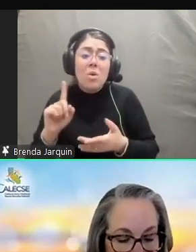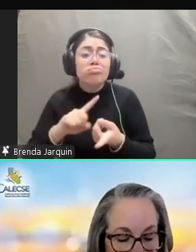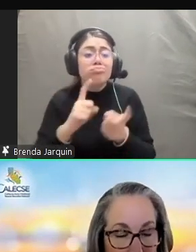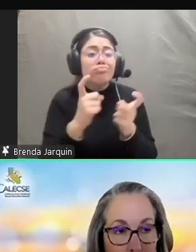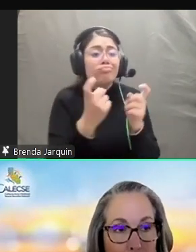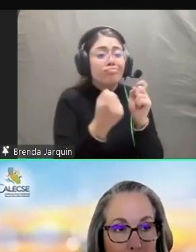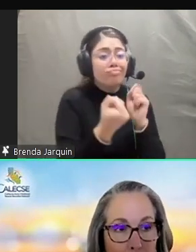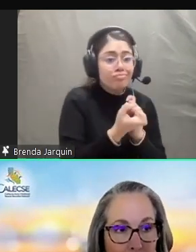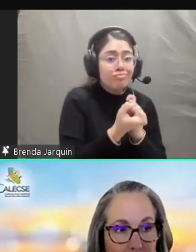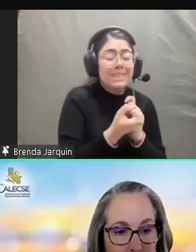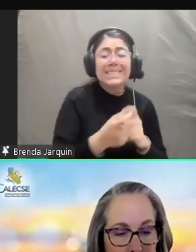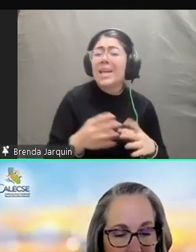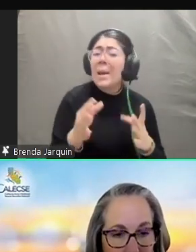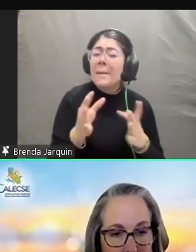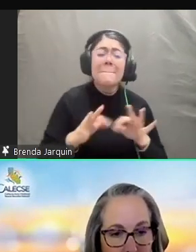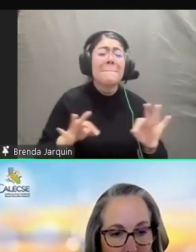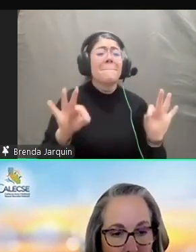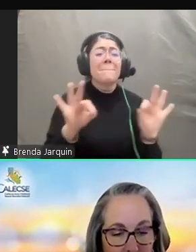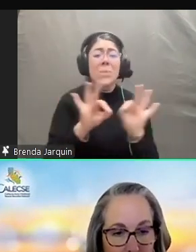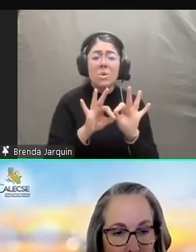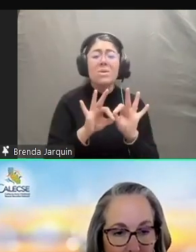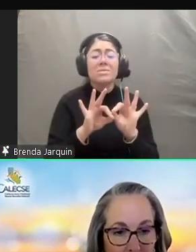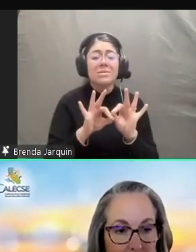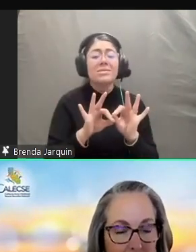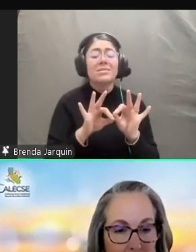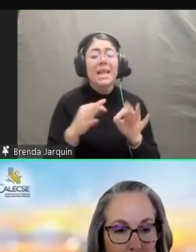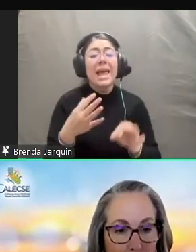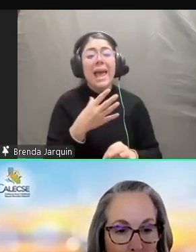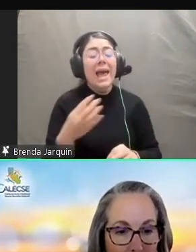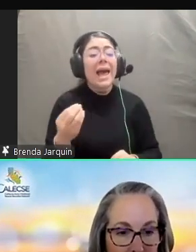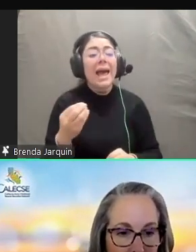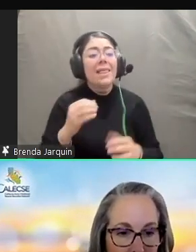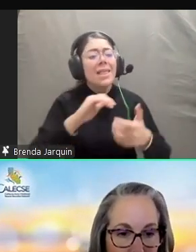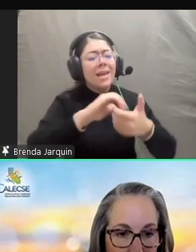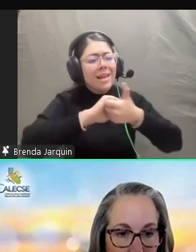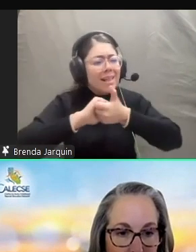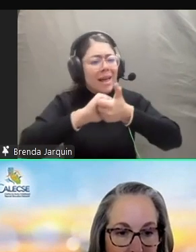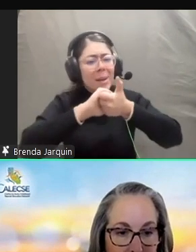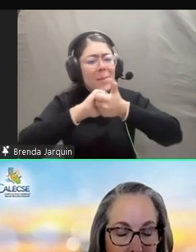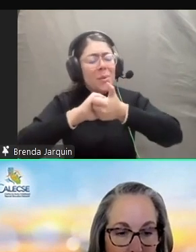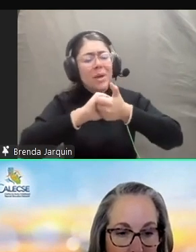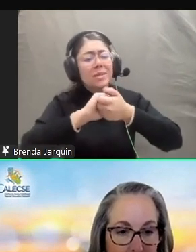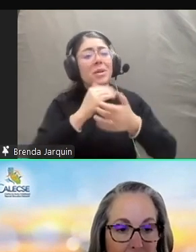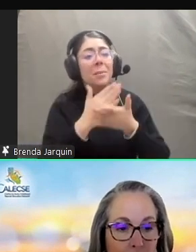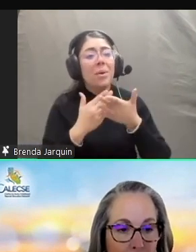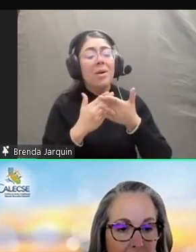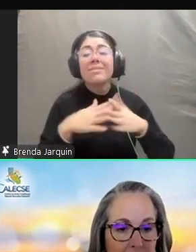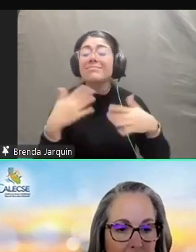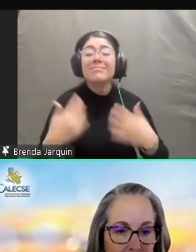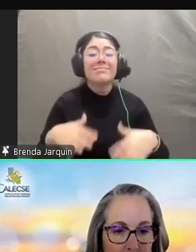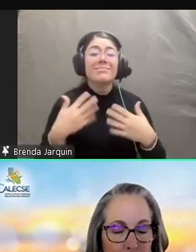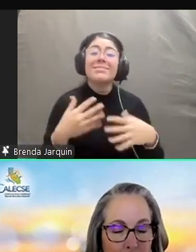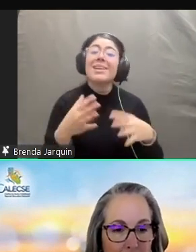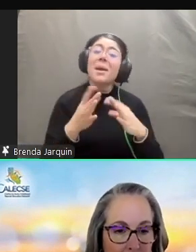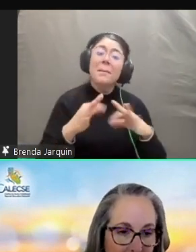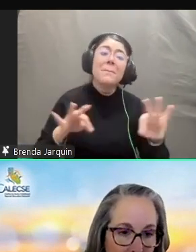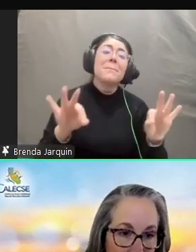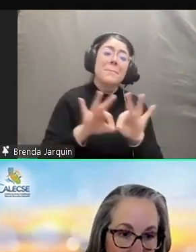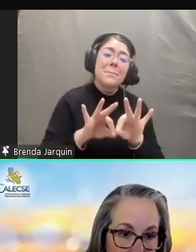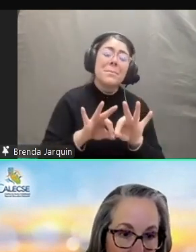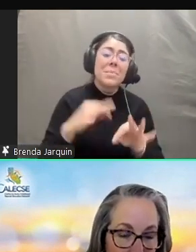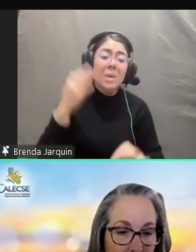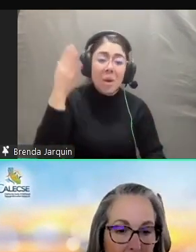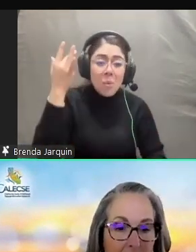in between. I think much of the pain that we underwent was because we did not really develop